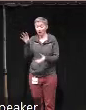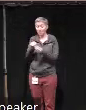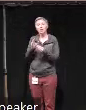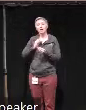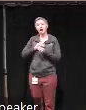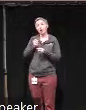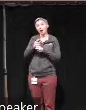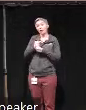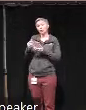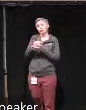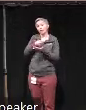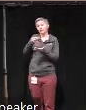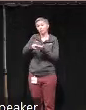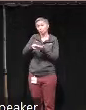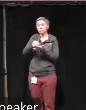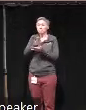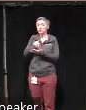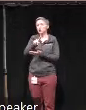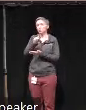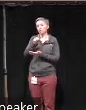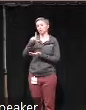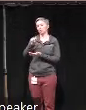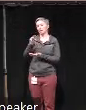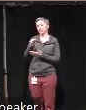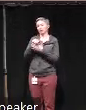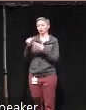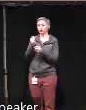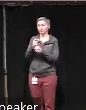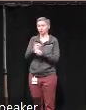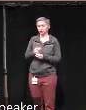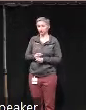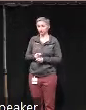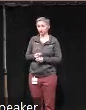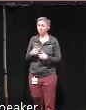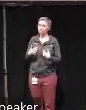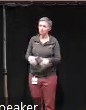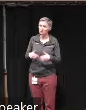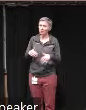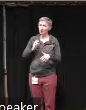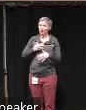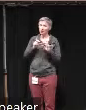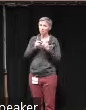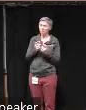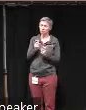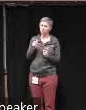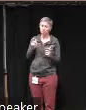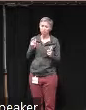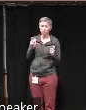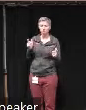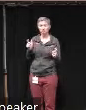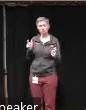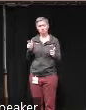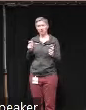revenue is now about $120 million a year. We are a big department that has a lot